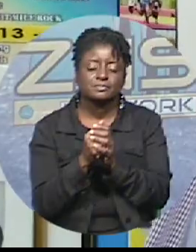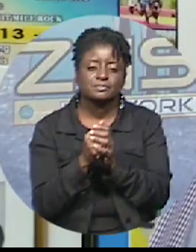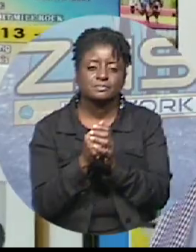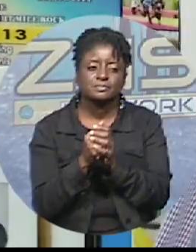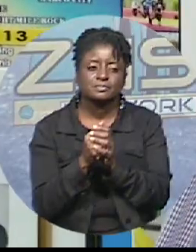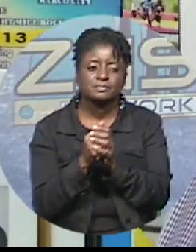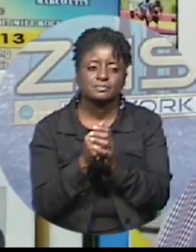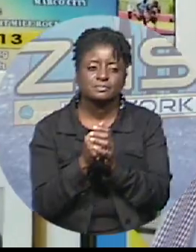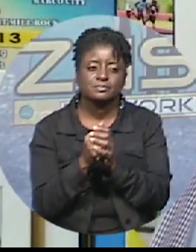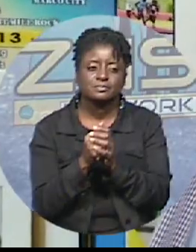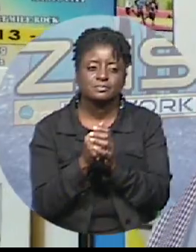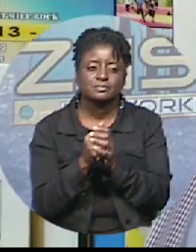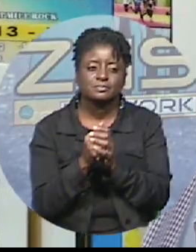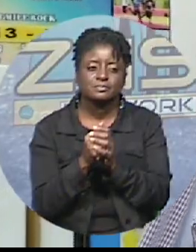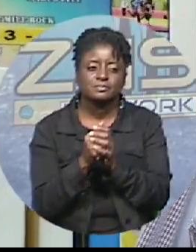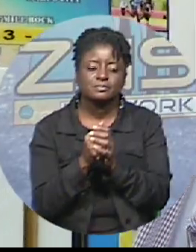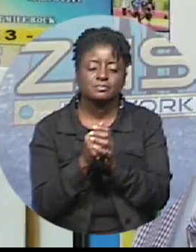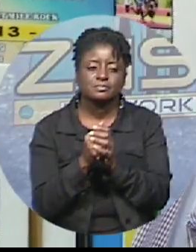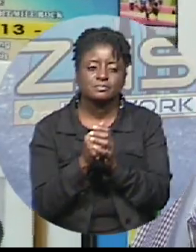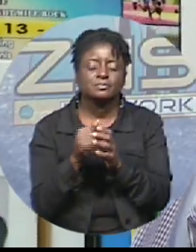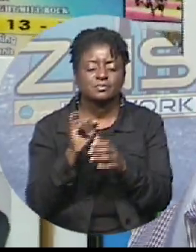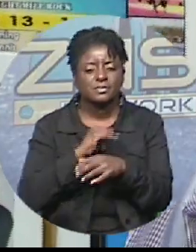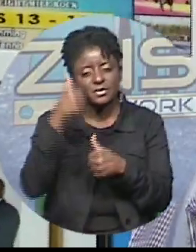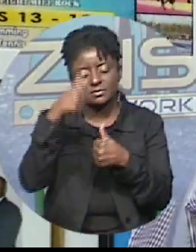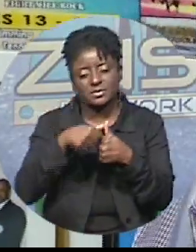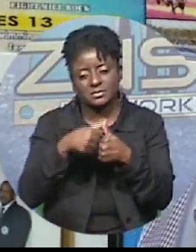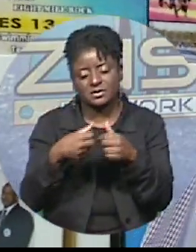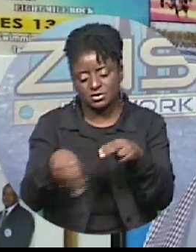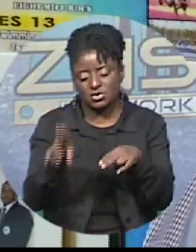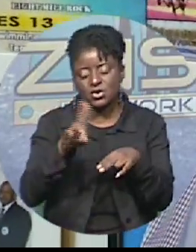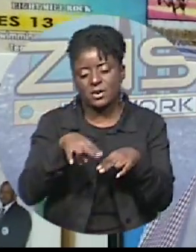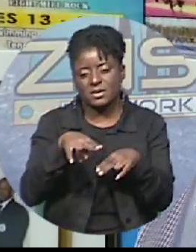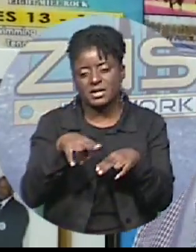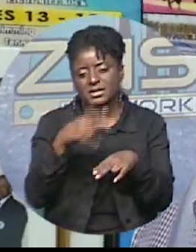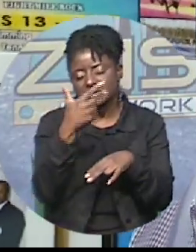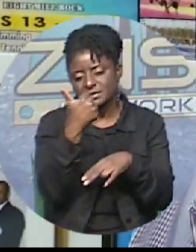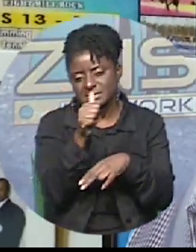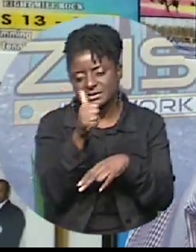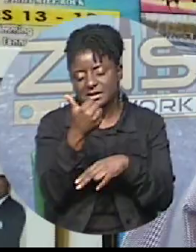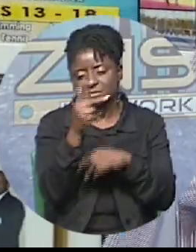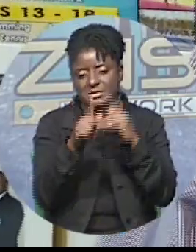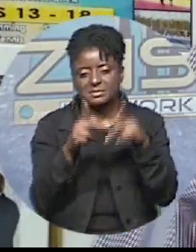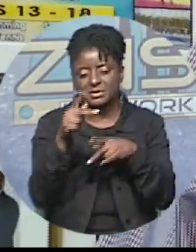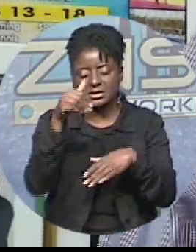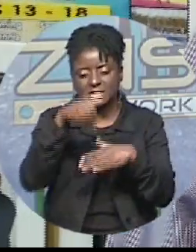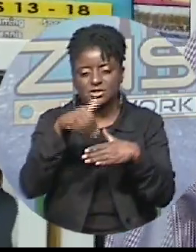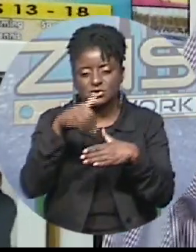nominating, I think it's some 10 persons to the Hall of Fame. I